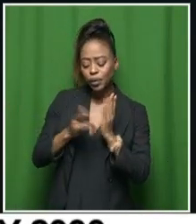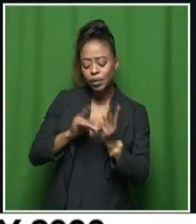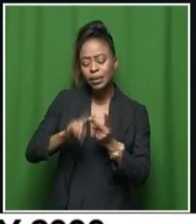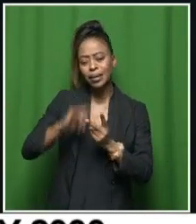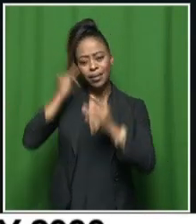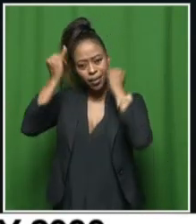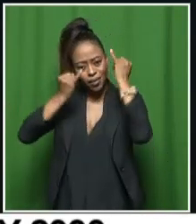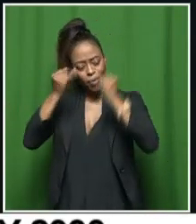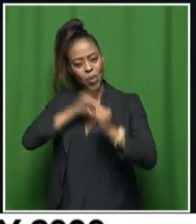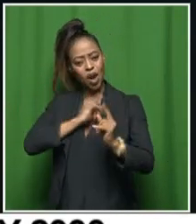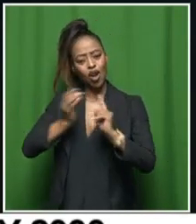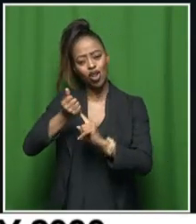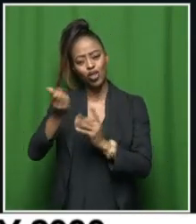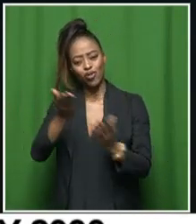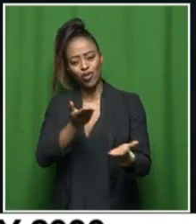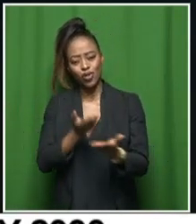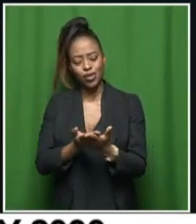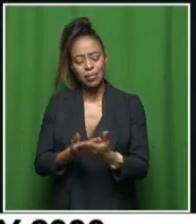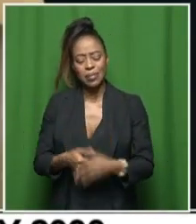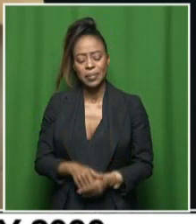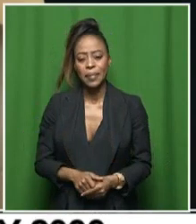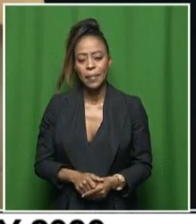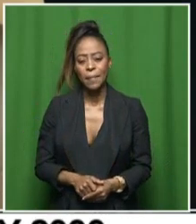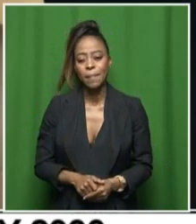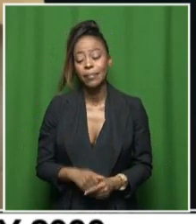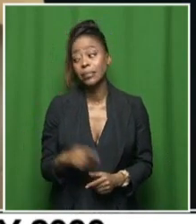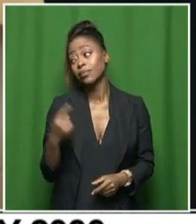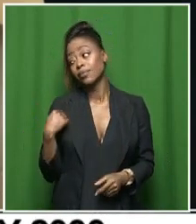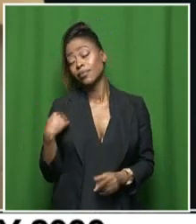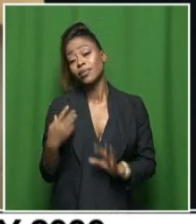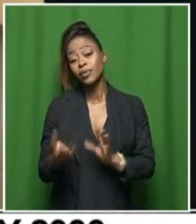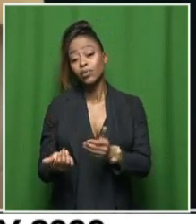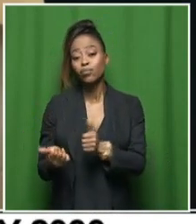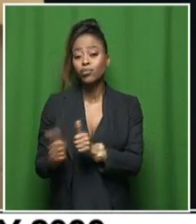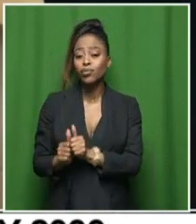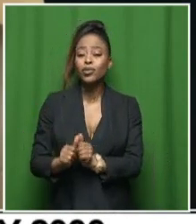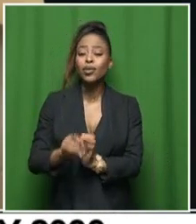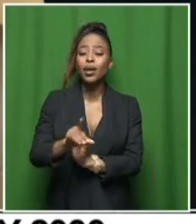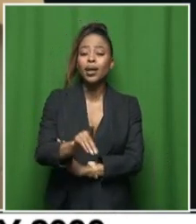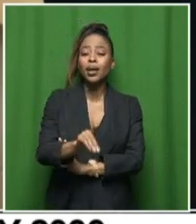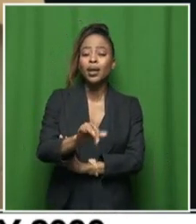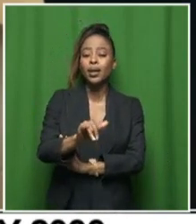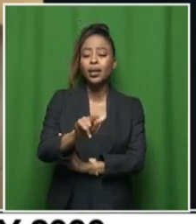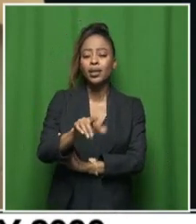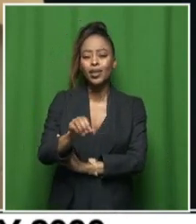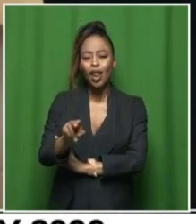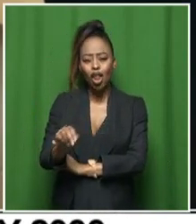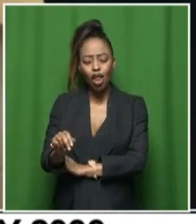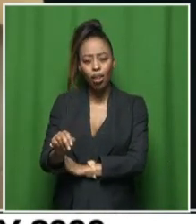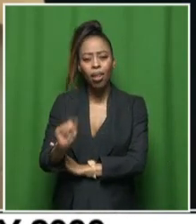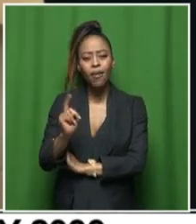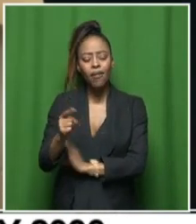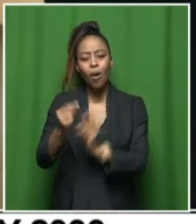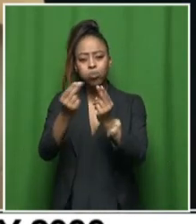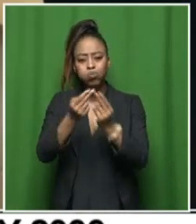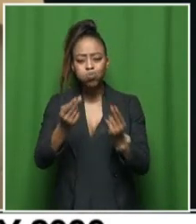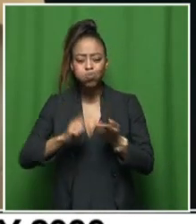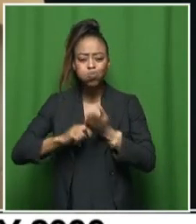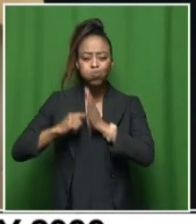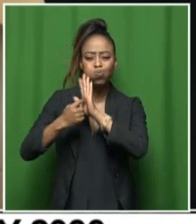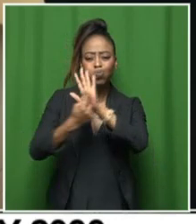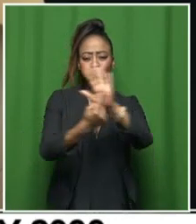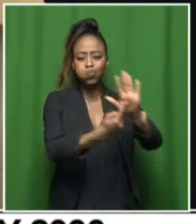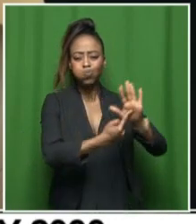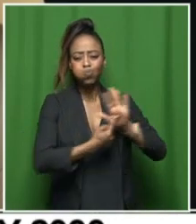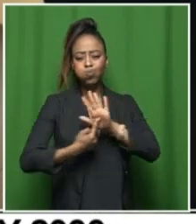to get us there. And you recently worked with Dillion Marsh, as I've mentioned in the intro, for an art exhibition, and